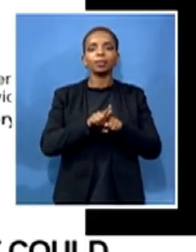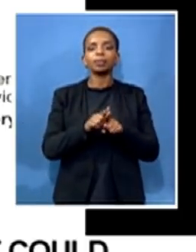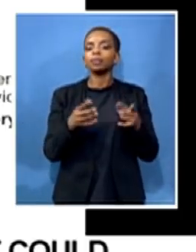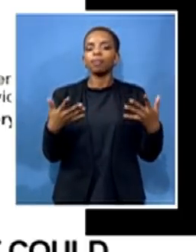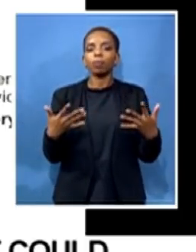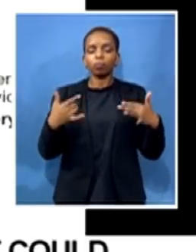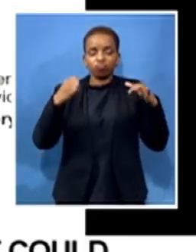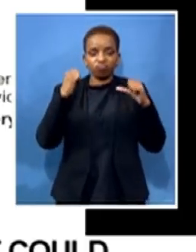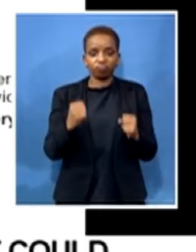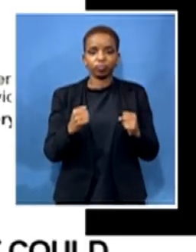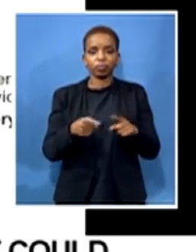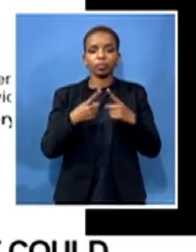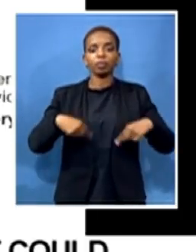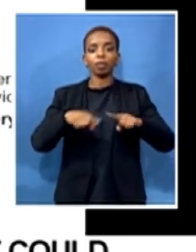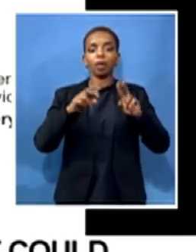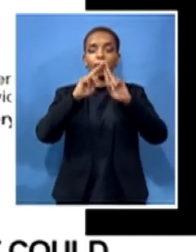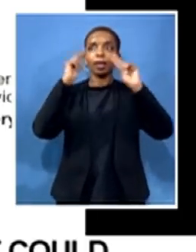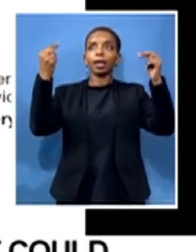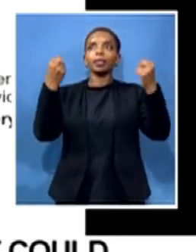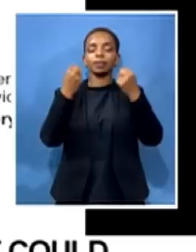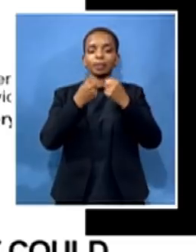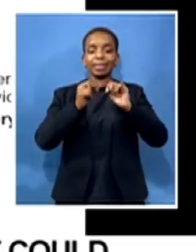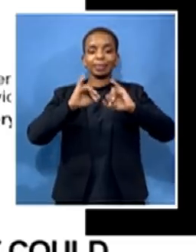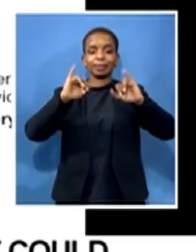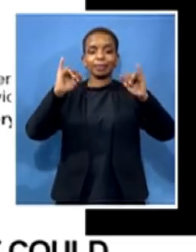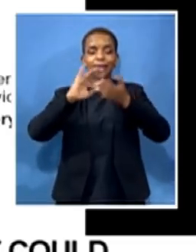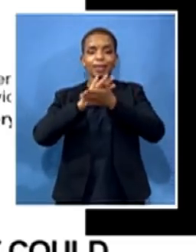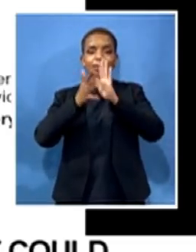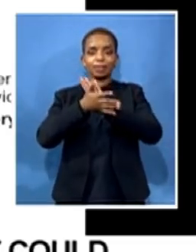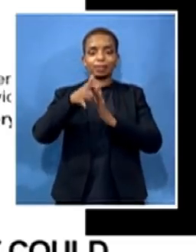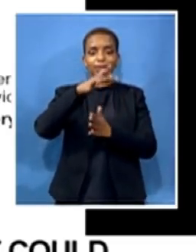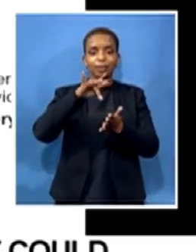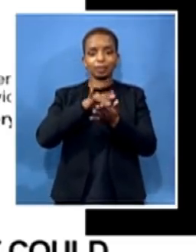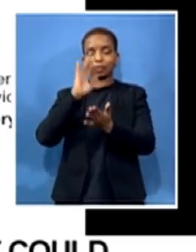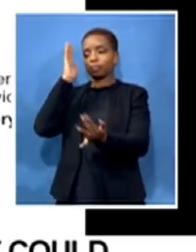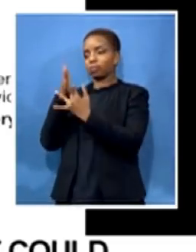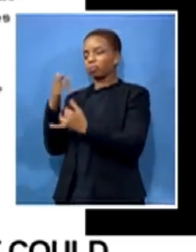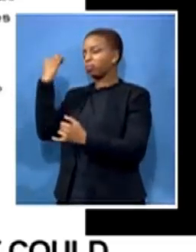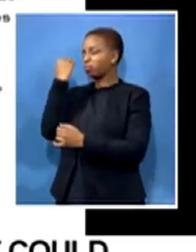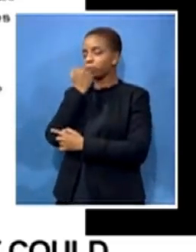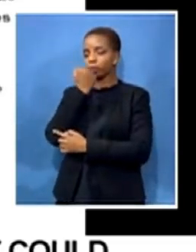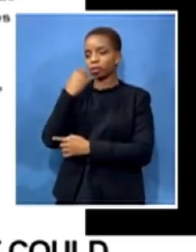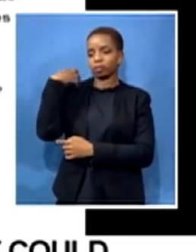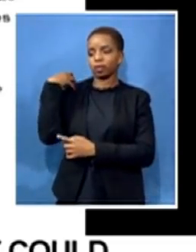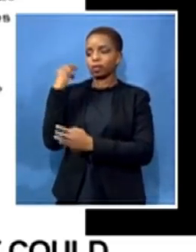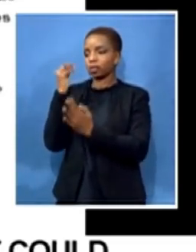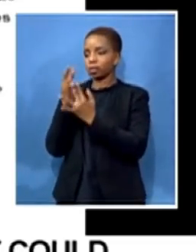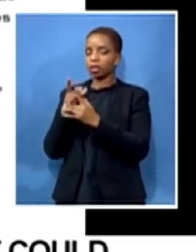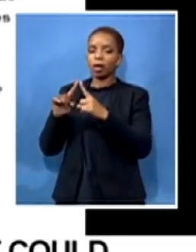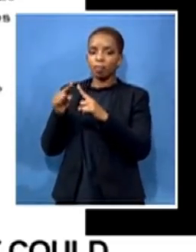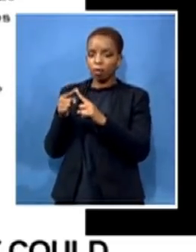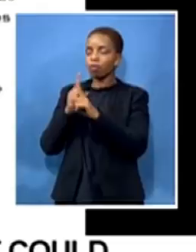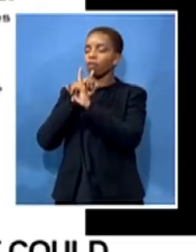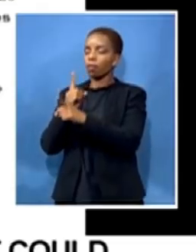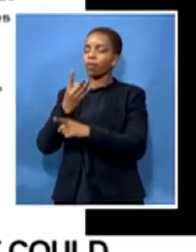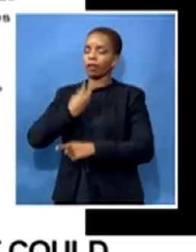Center. Deputy Chair, I'm sorry to interject. On a point of order, please. Order is this, order